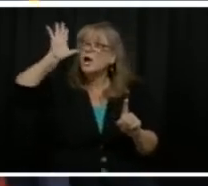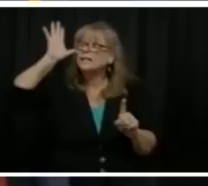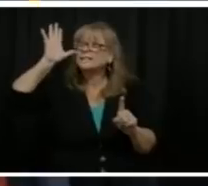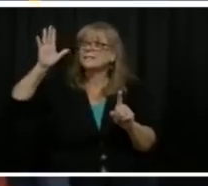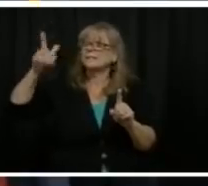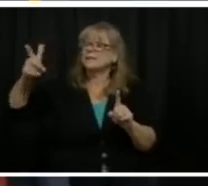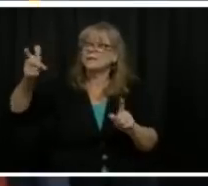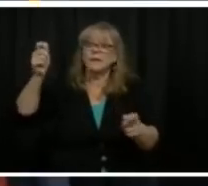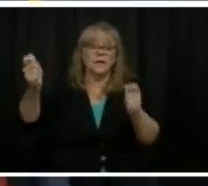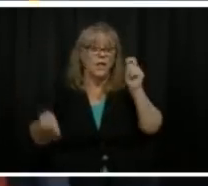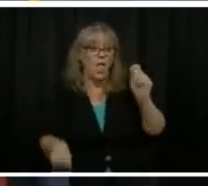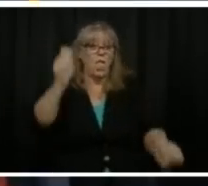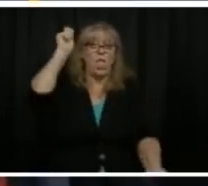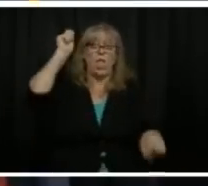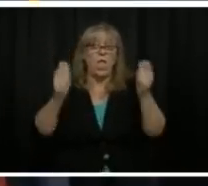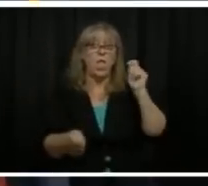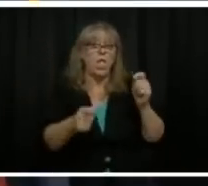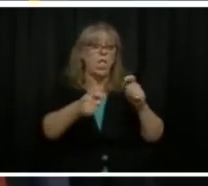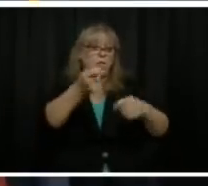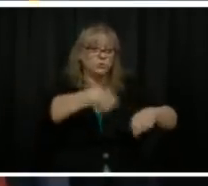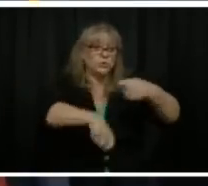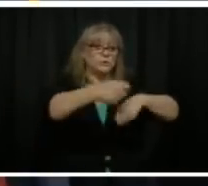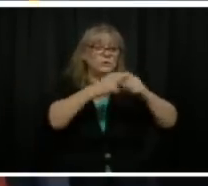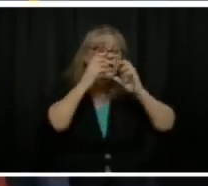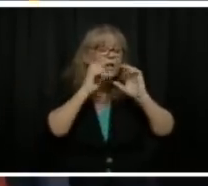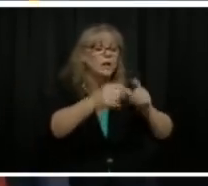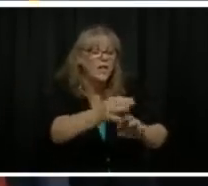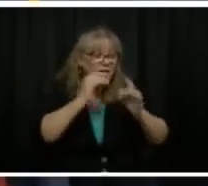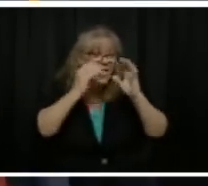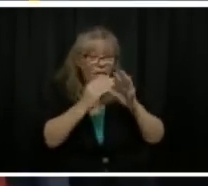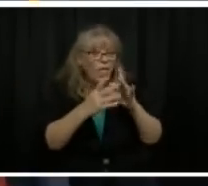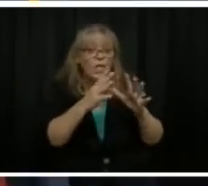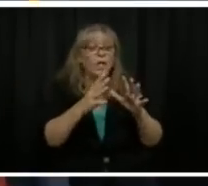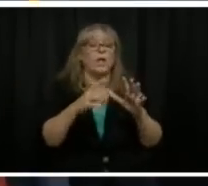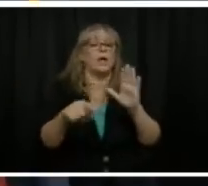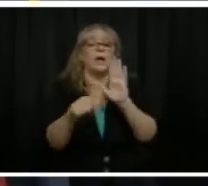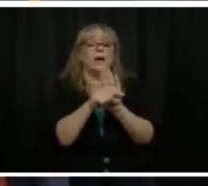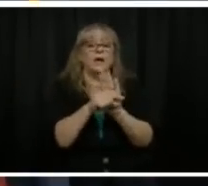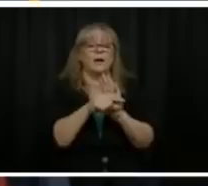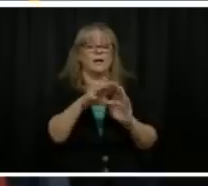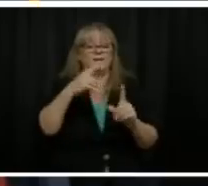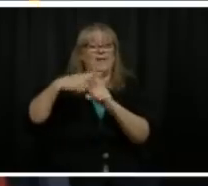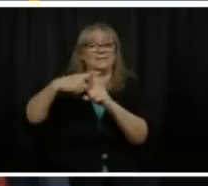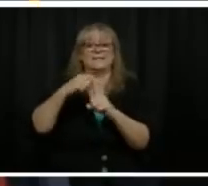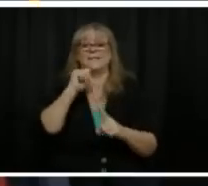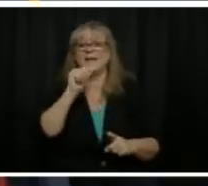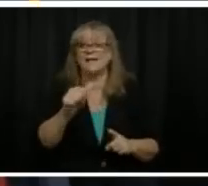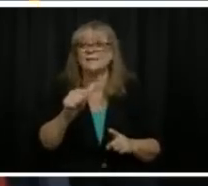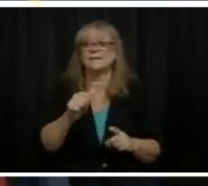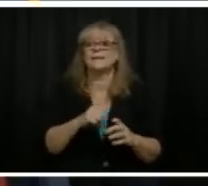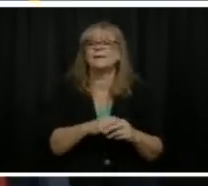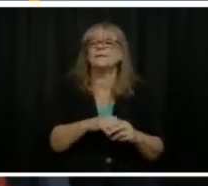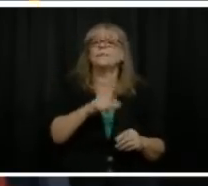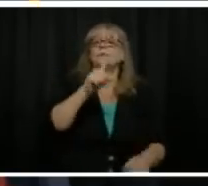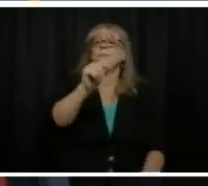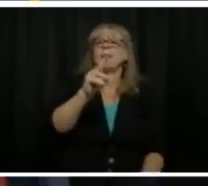it, and is that in fact a negative? I mean, that would be like a 2 or a 3-year-old. I would think most 6-year-olds can hopefully successfully wear a mask,